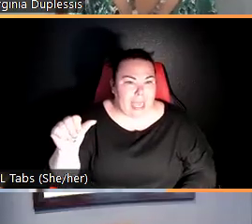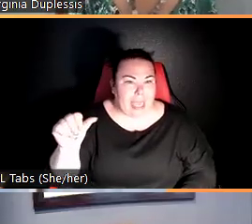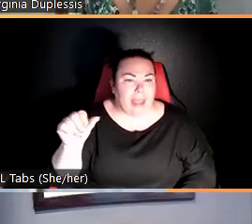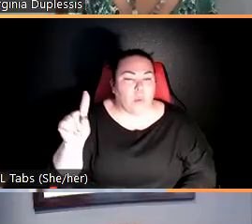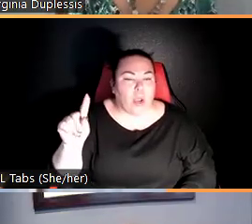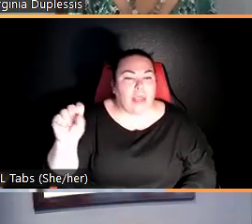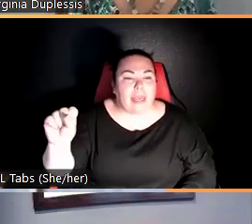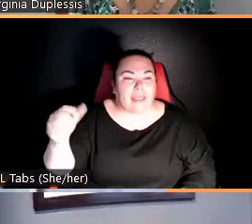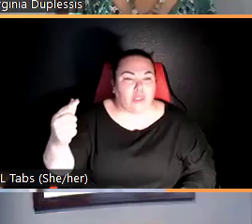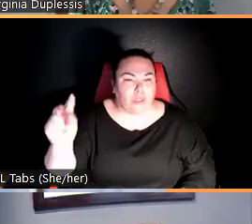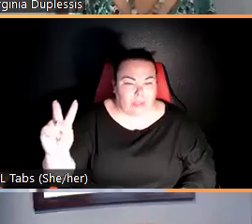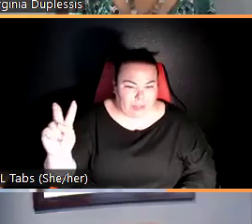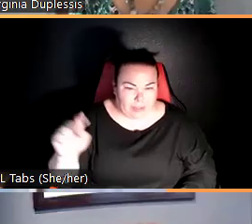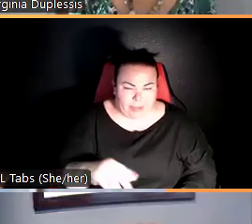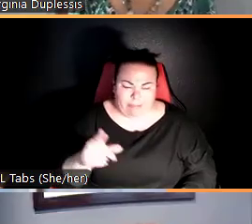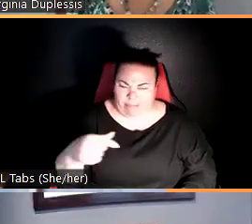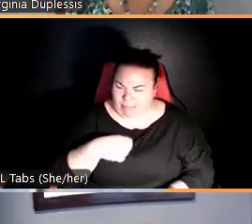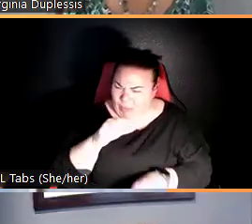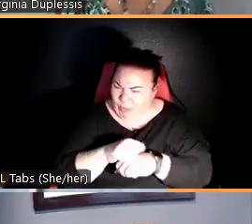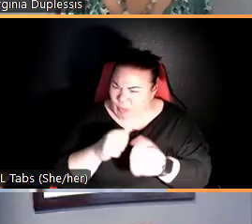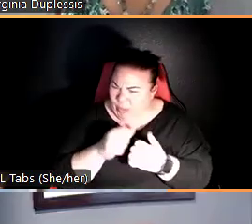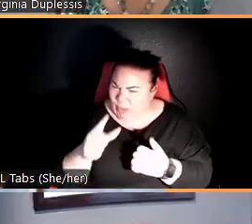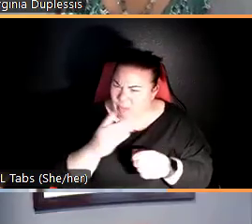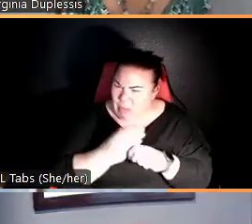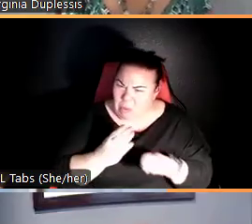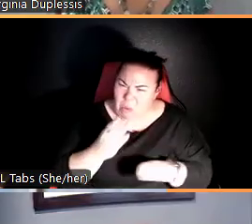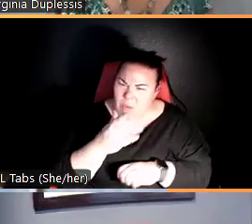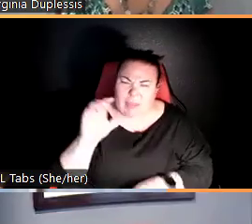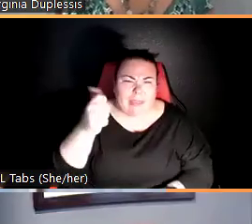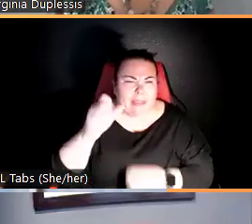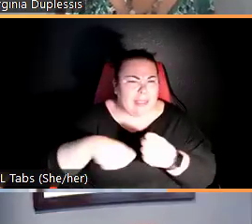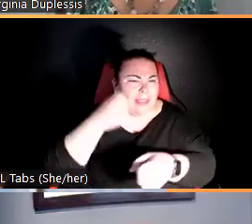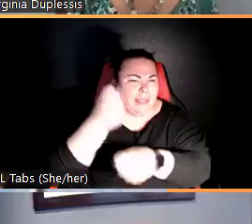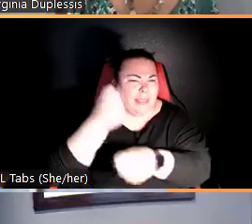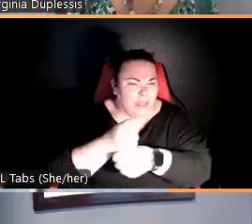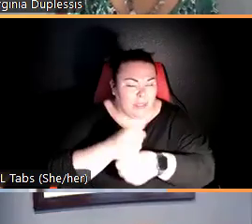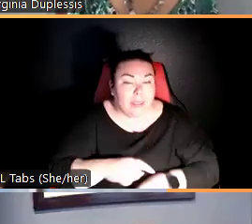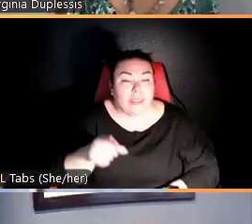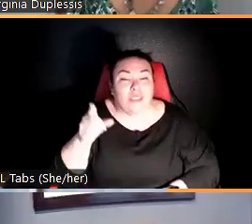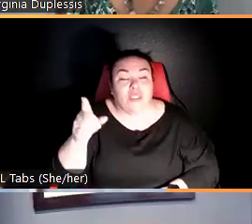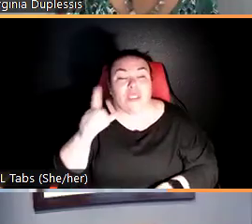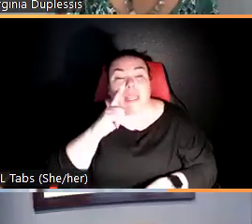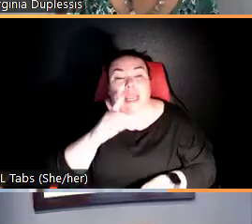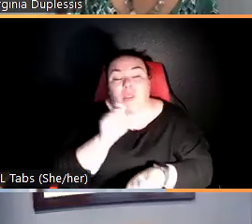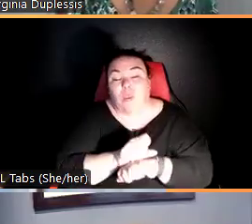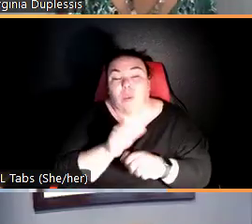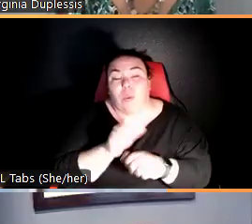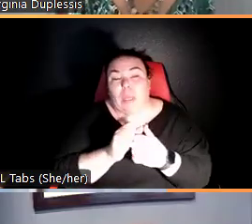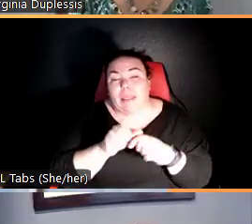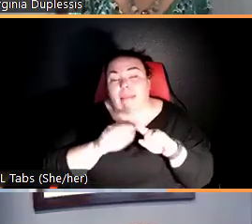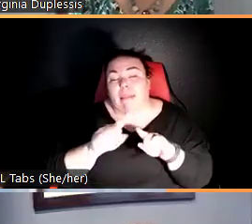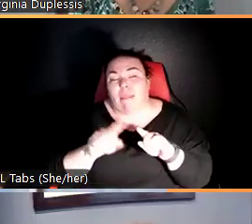with Deborah for, over 10 years now. She has worked in multiple domestic violence programs